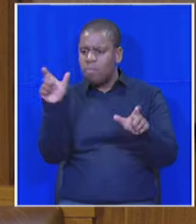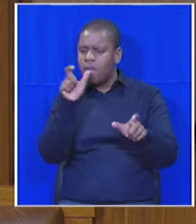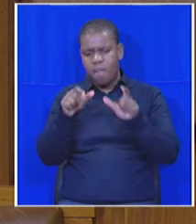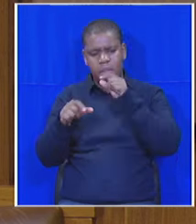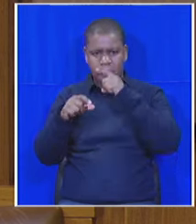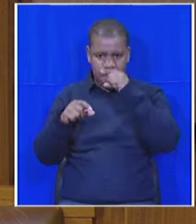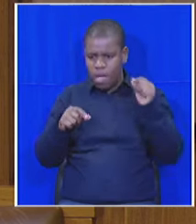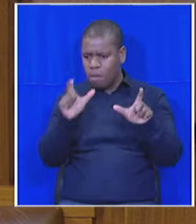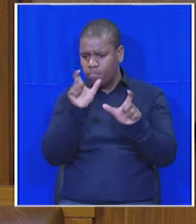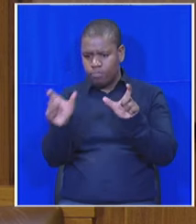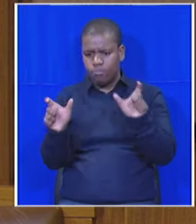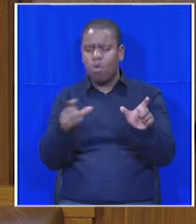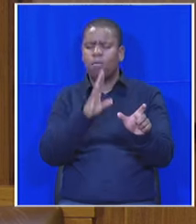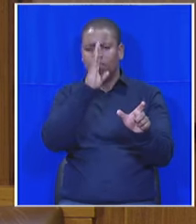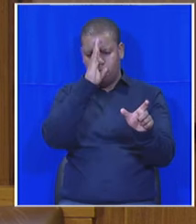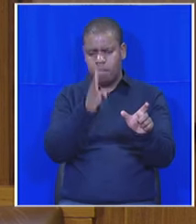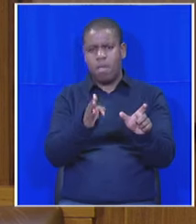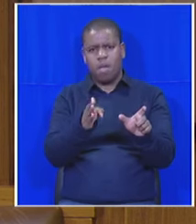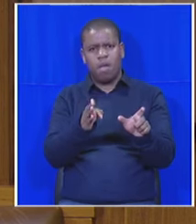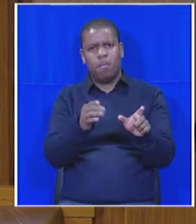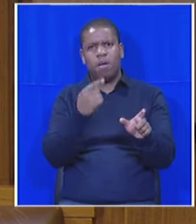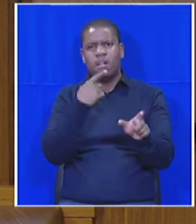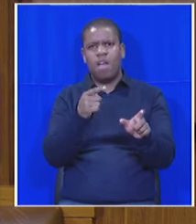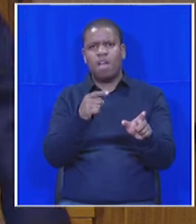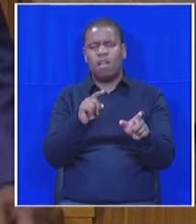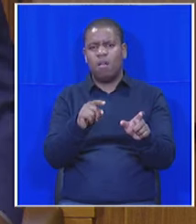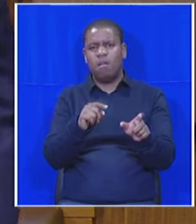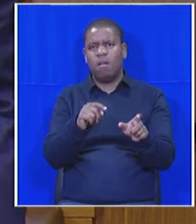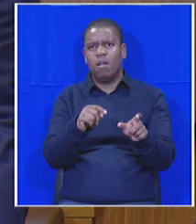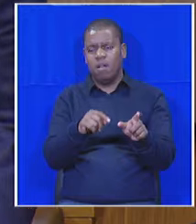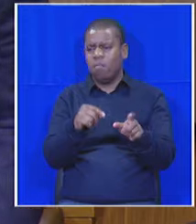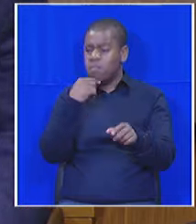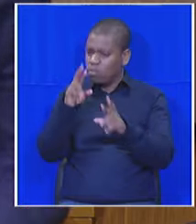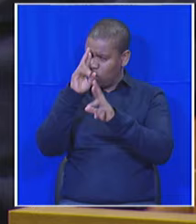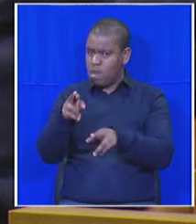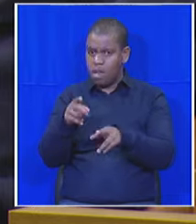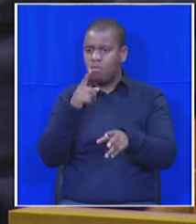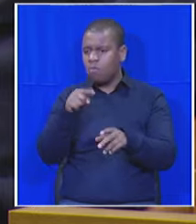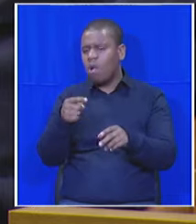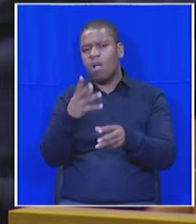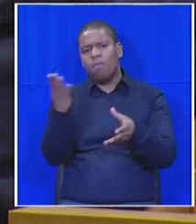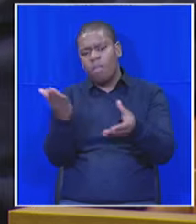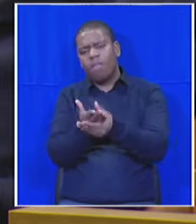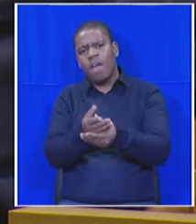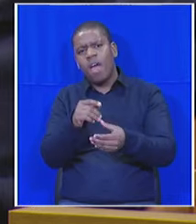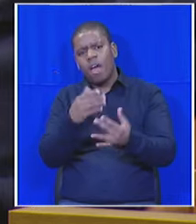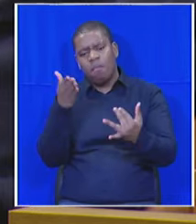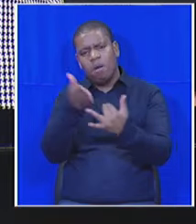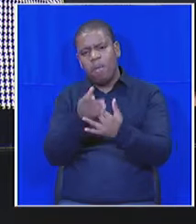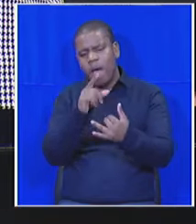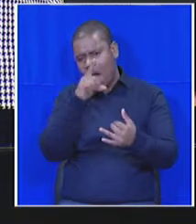Kele or shoot to kill. Why? What is that? Thank you. Honorable Mwango, please. Honorable Mwango, we know the